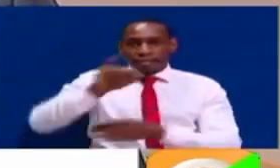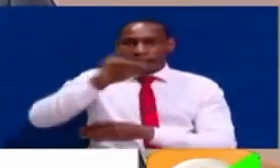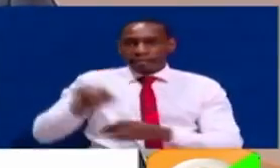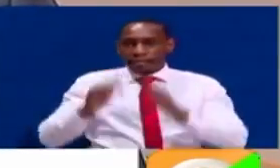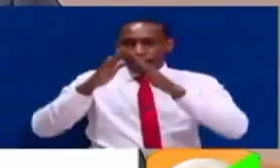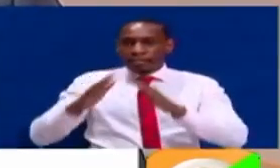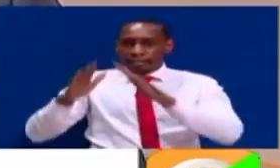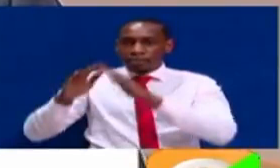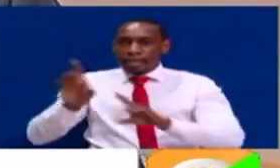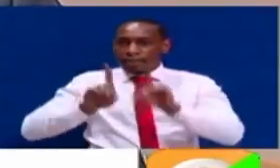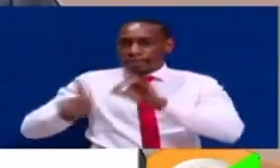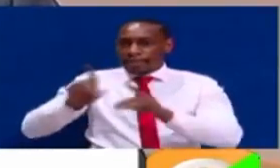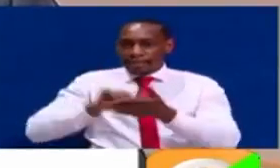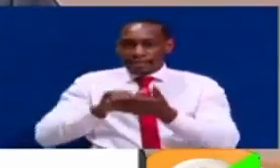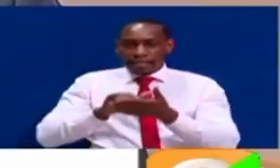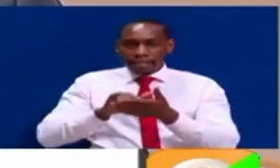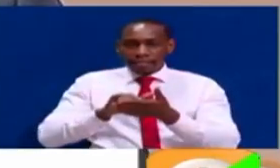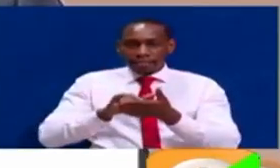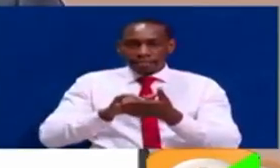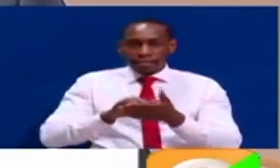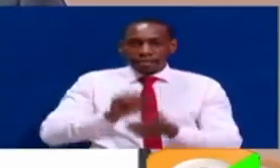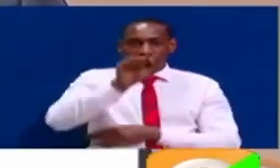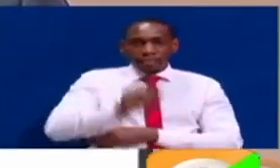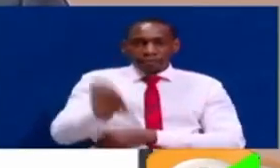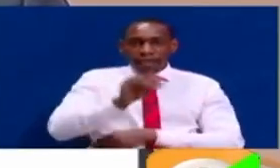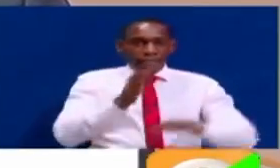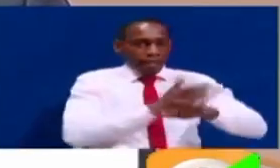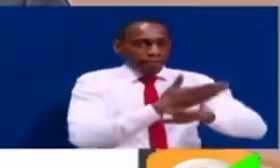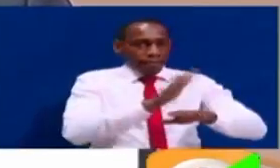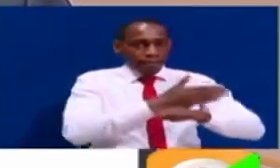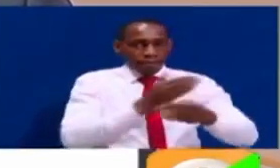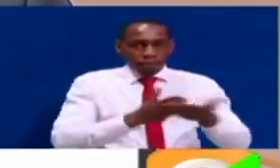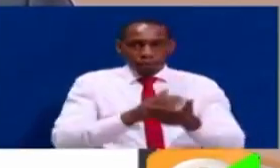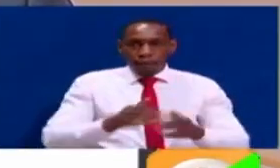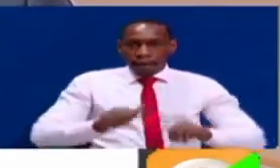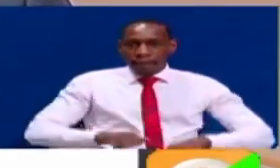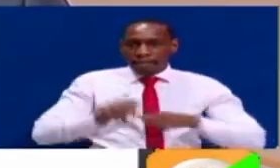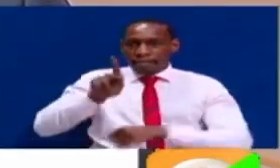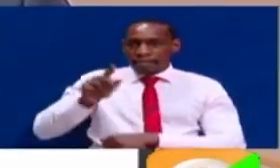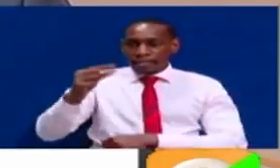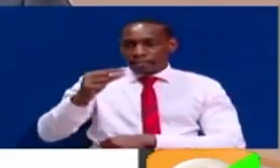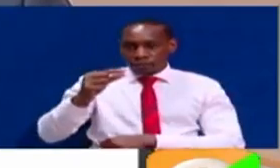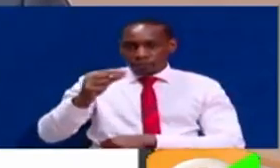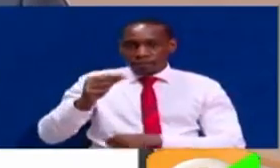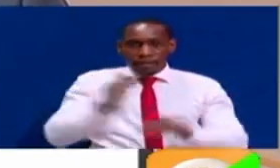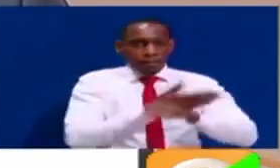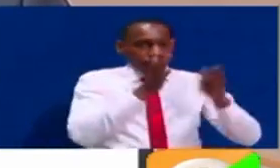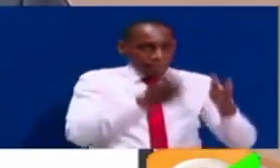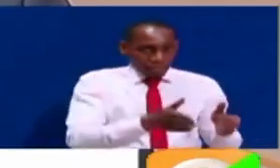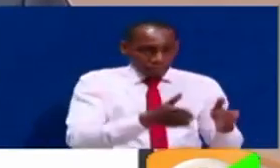Jerusalema craze. According to The Guardian, the South African tune by Master KG and Nomsibo